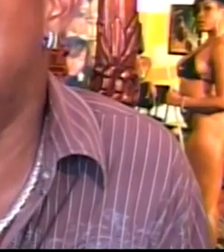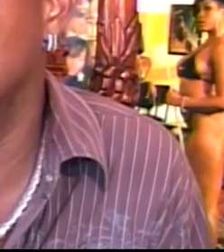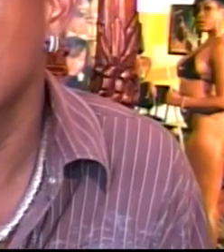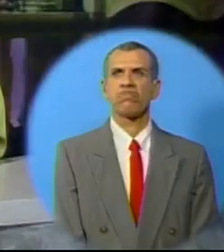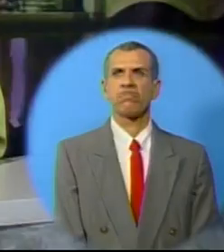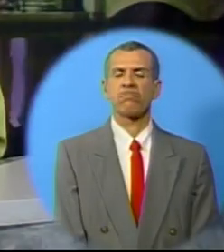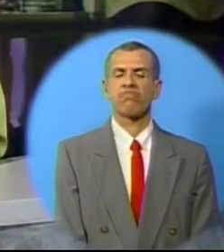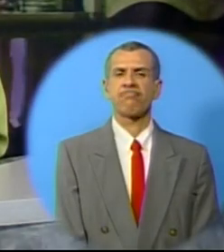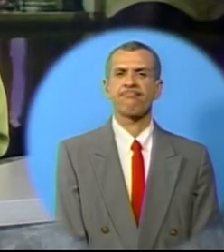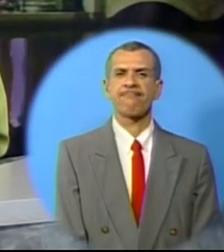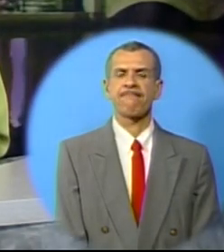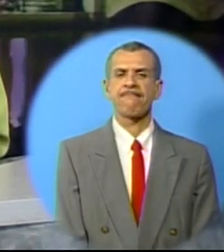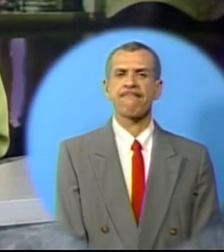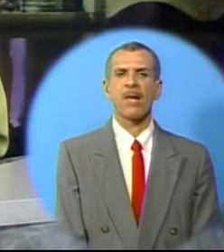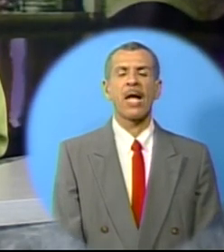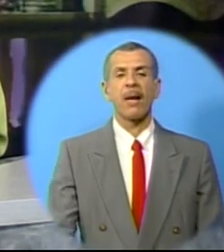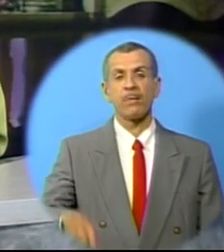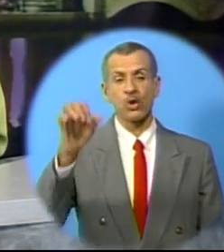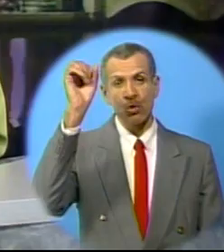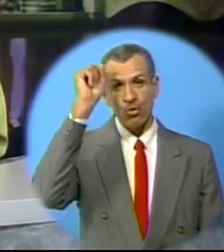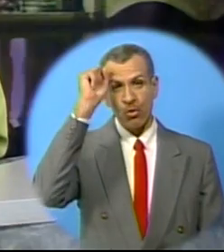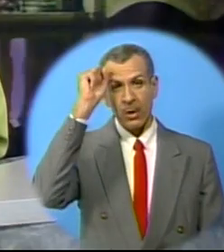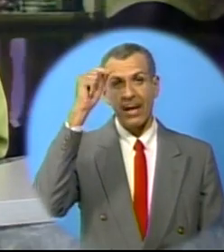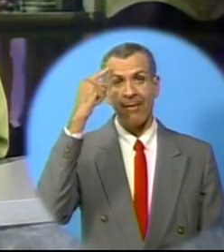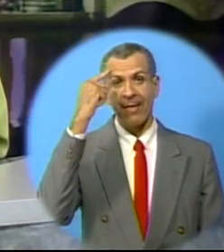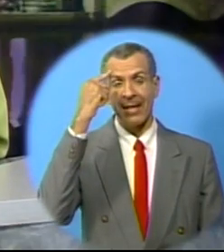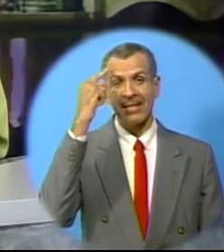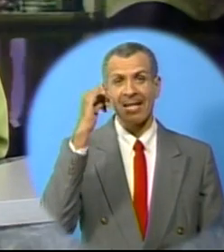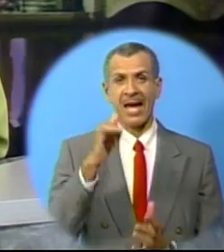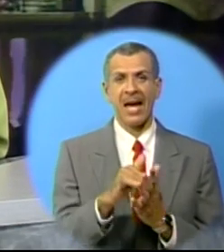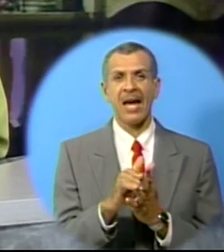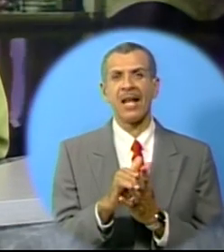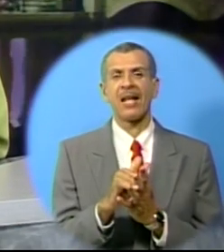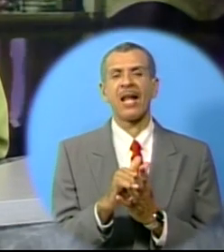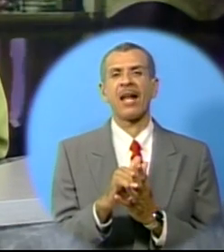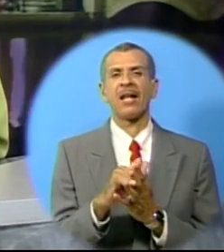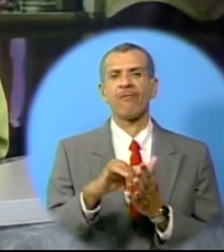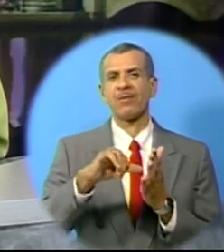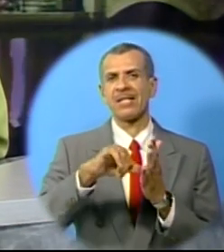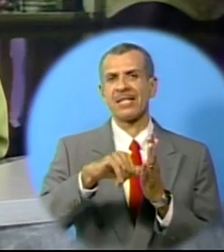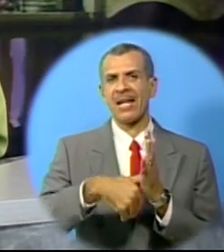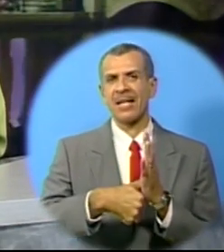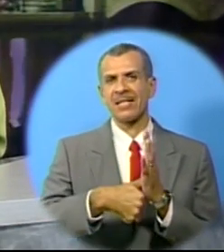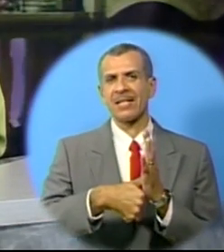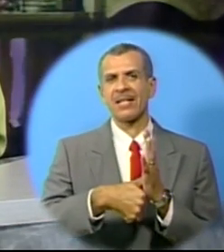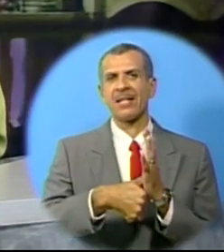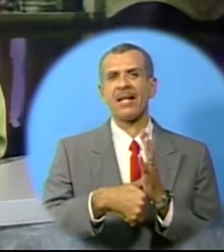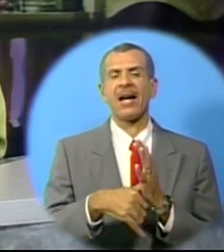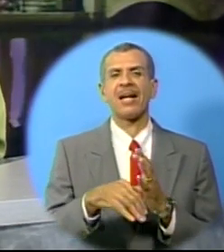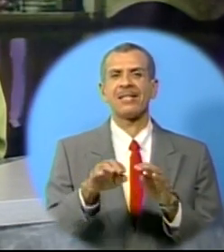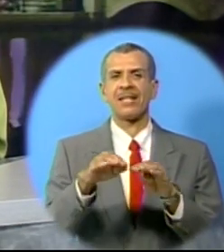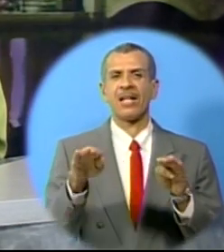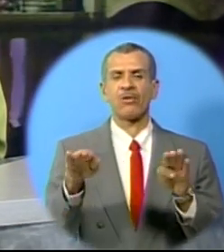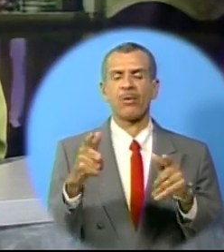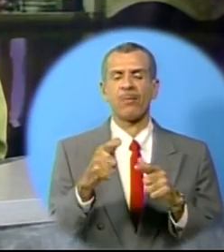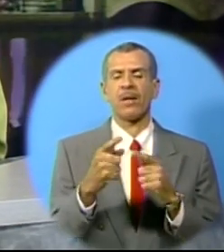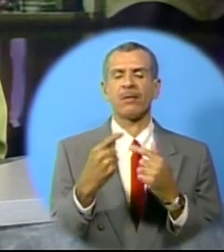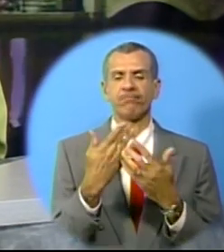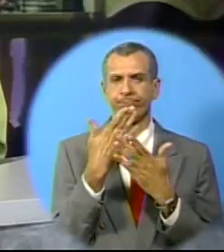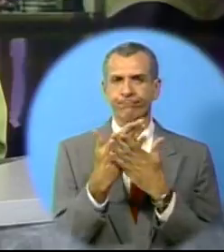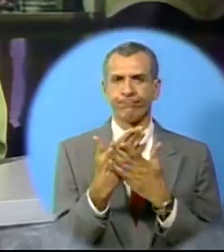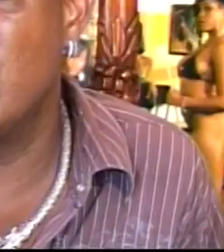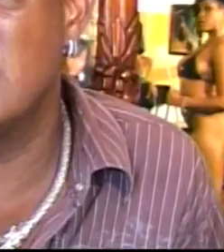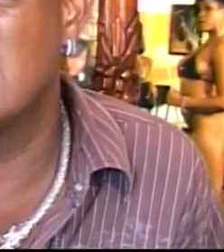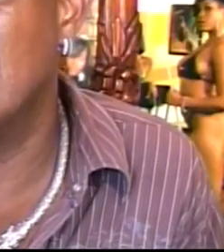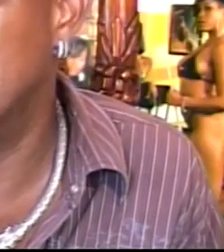this happen. Mr. Stewart also thinks returning to a reinforced stage would also be good for revelers.